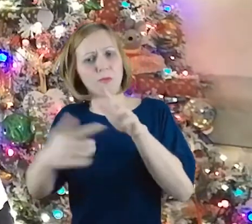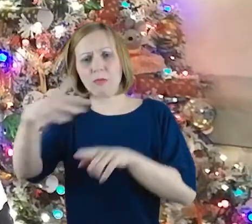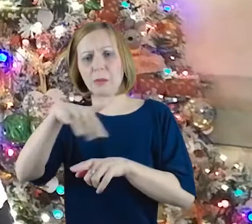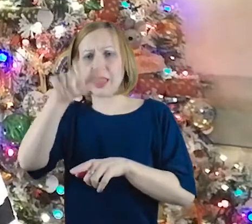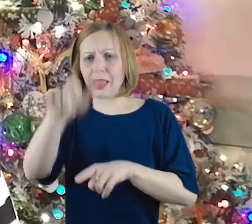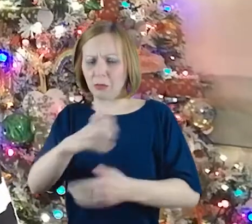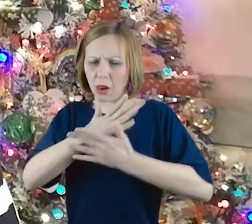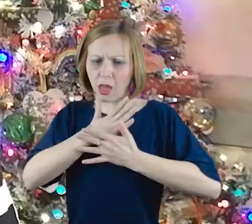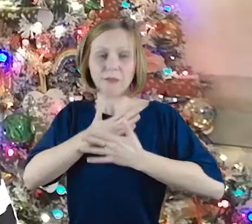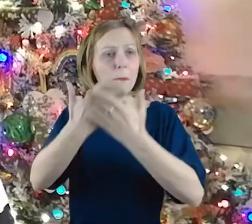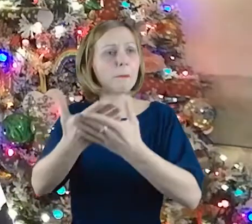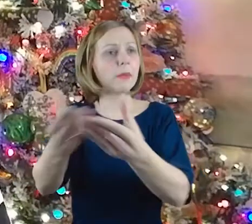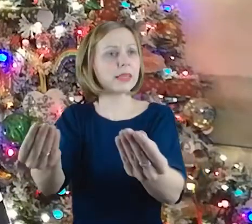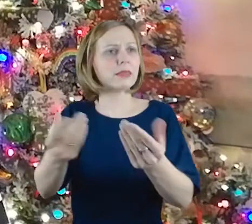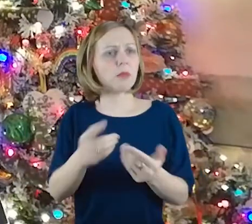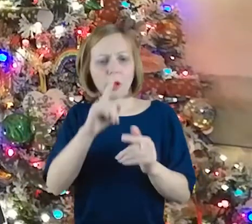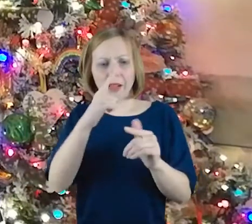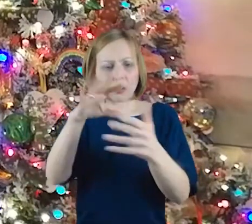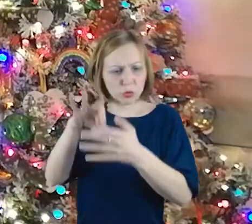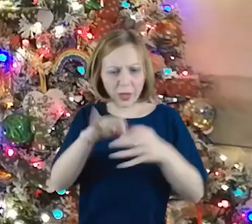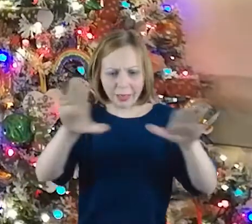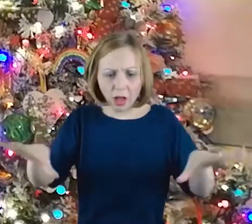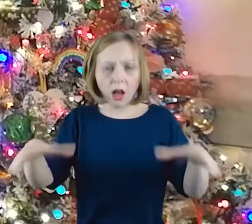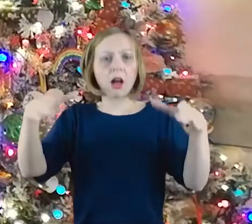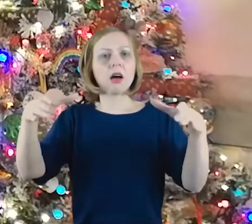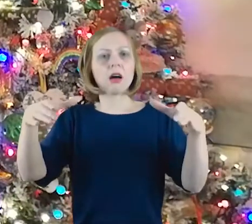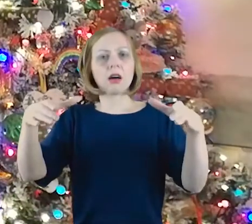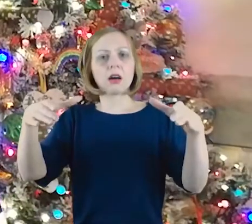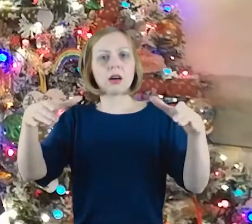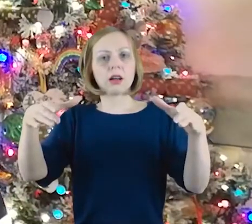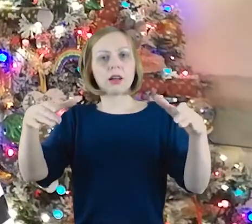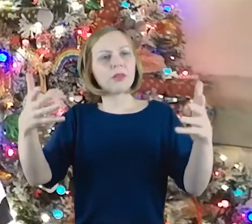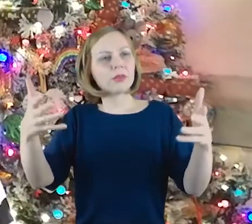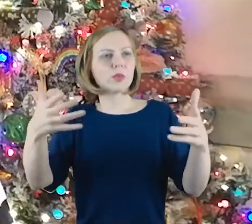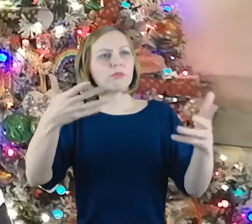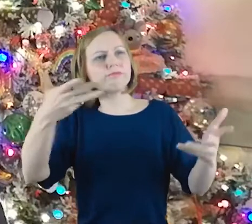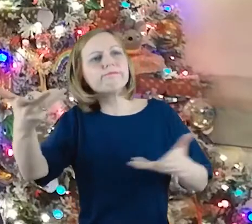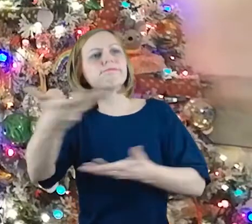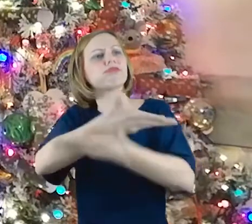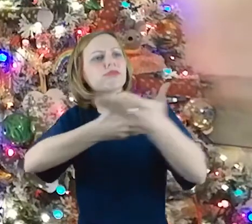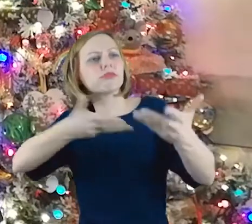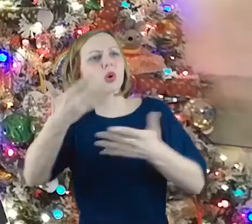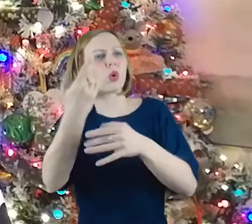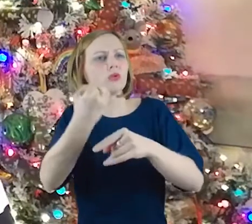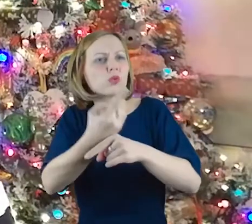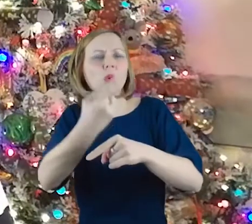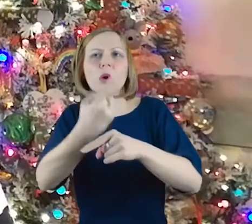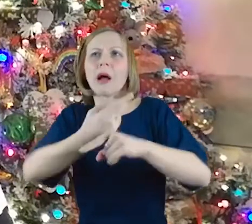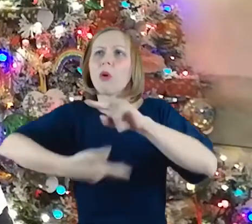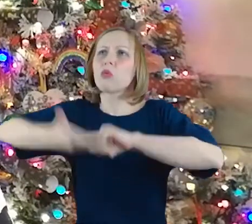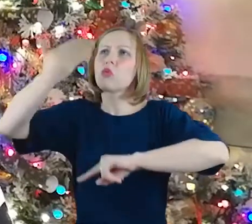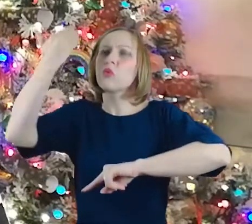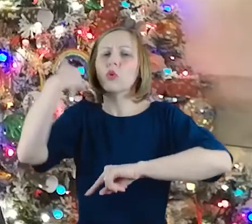table, but because they can't come together as larger groups of family and to reminisce and to talk about their